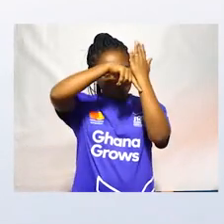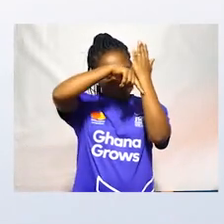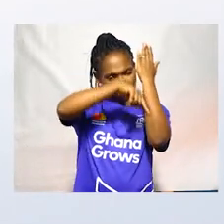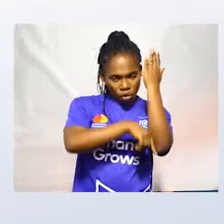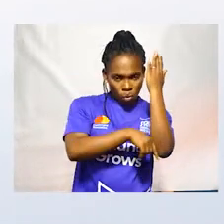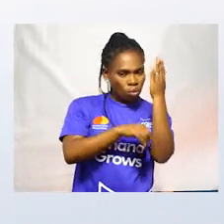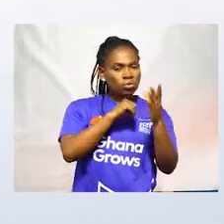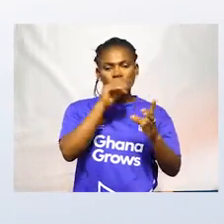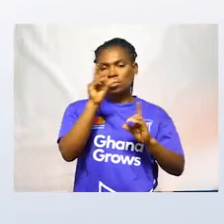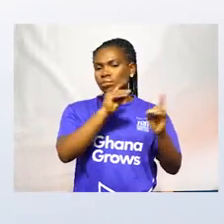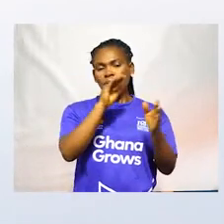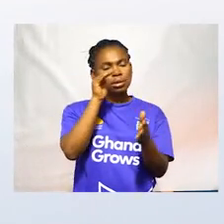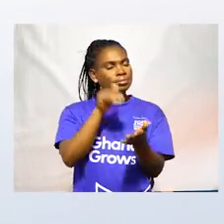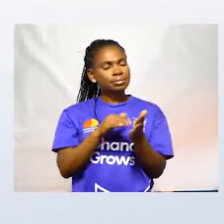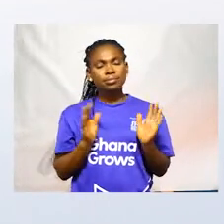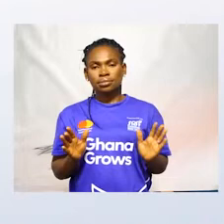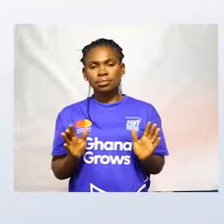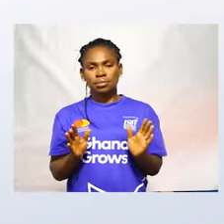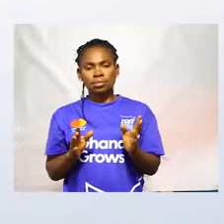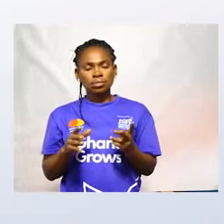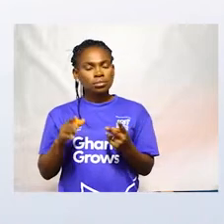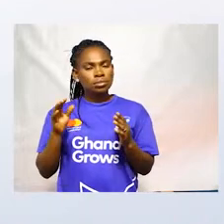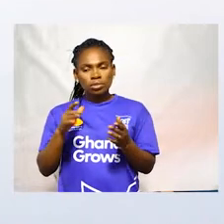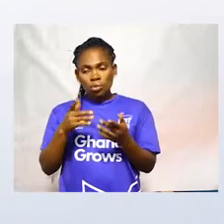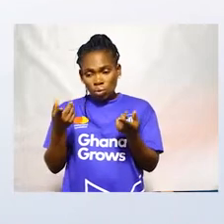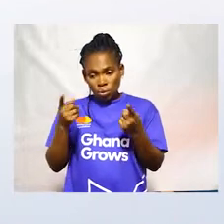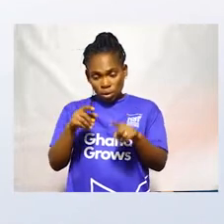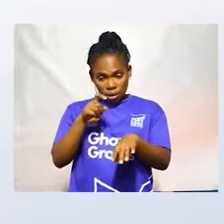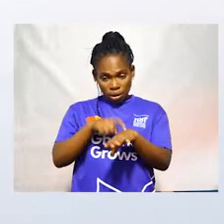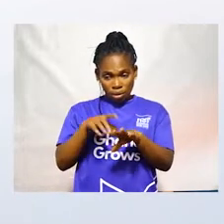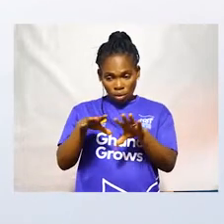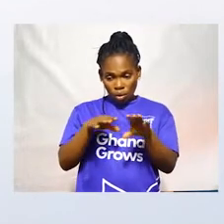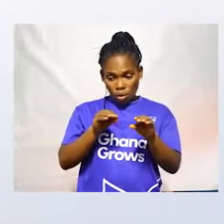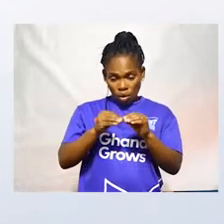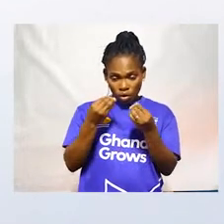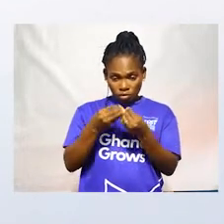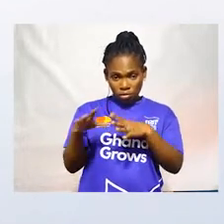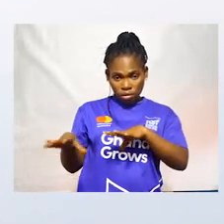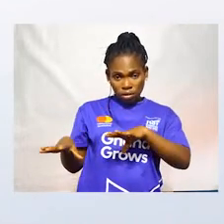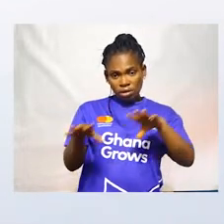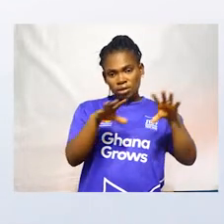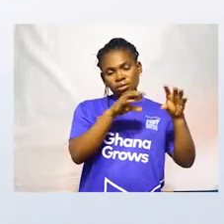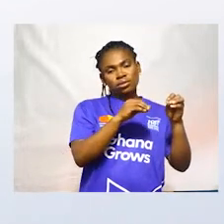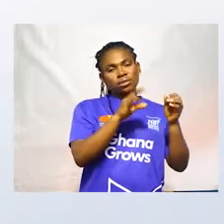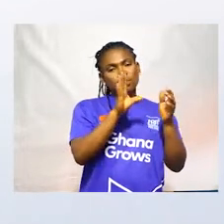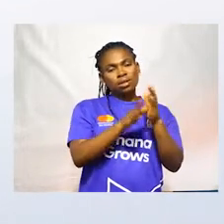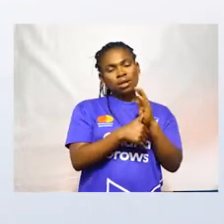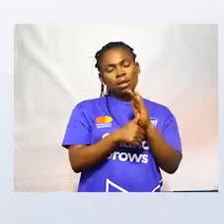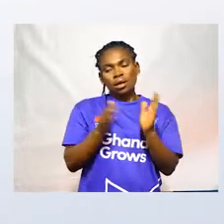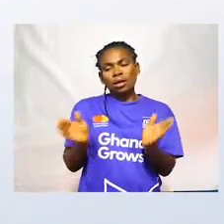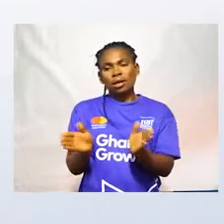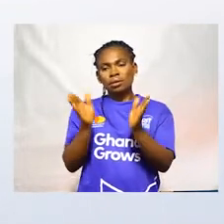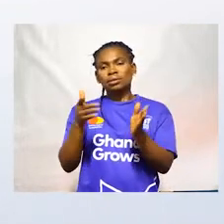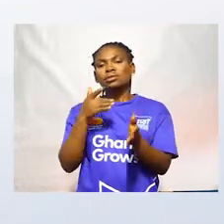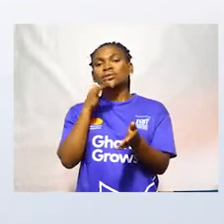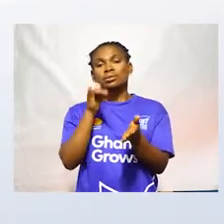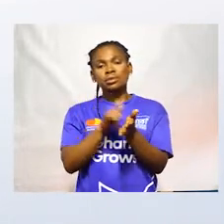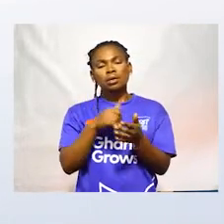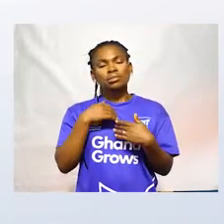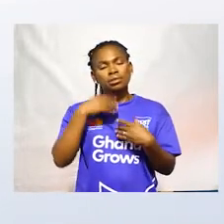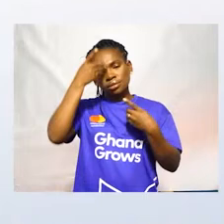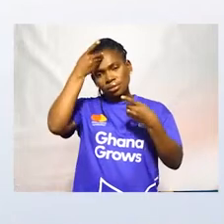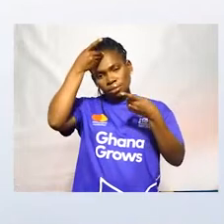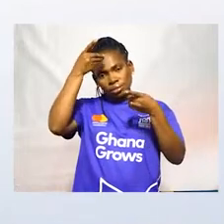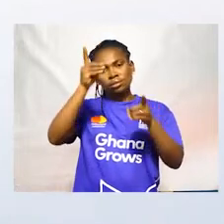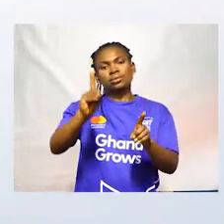at all. That was what he told me when I was leaving his office that day. And that pushed me to go into seminary. And